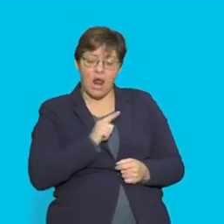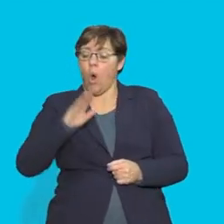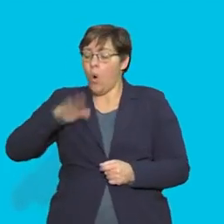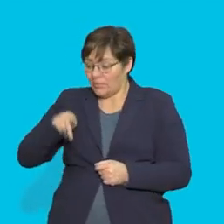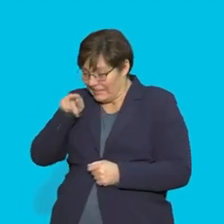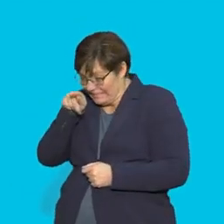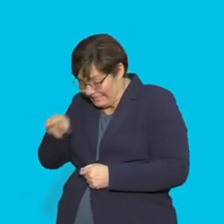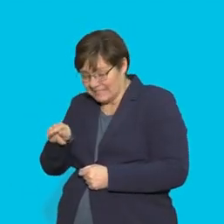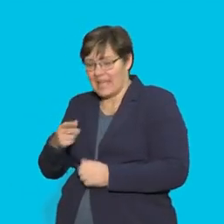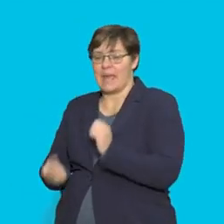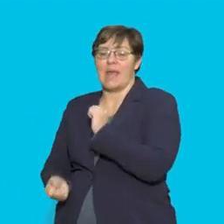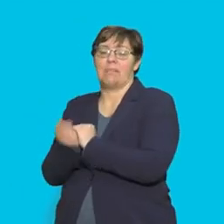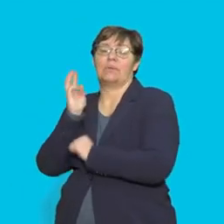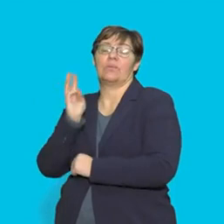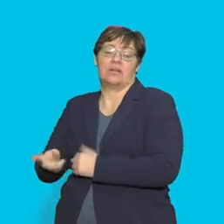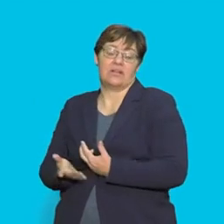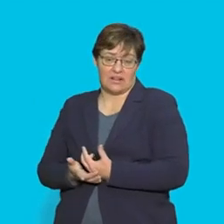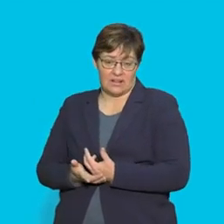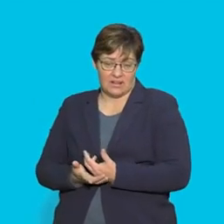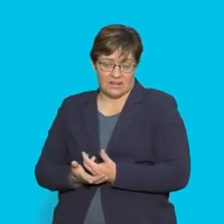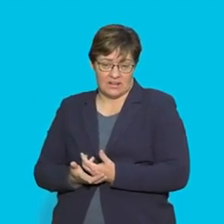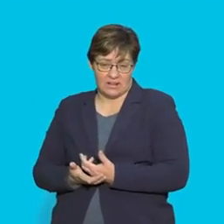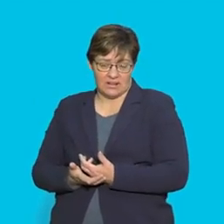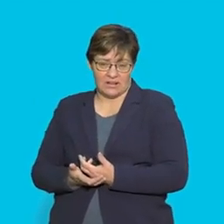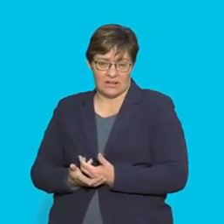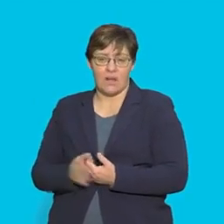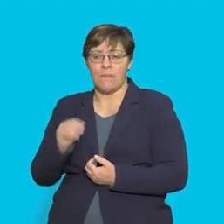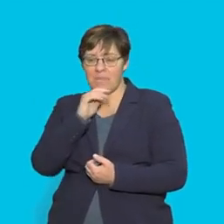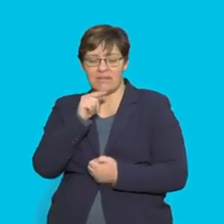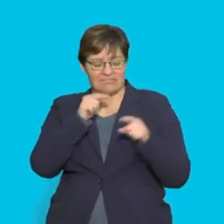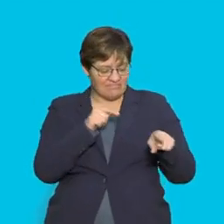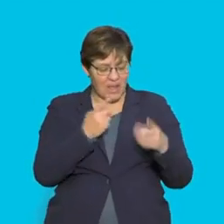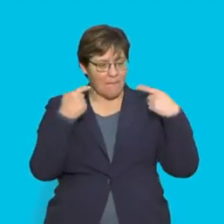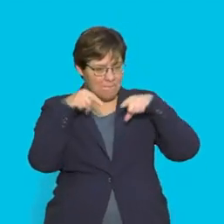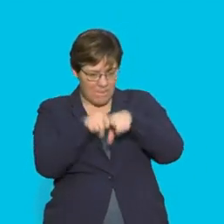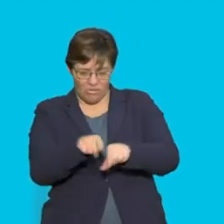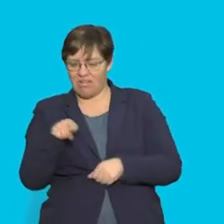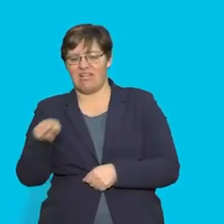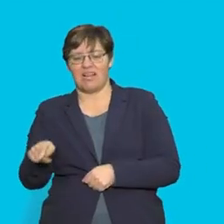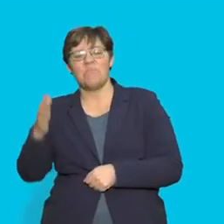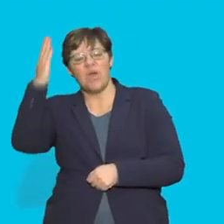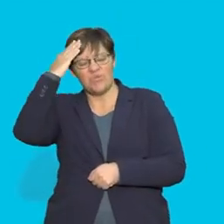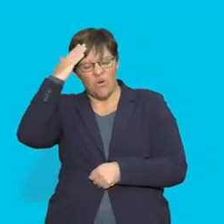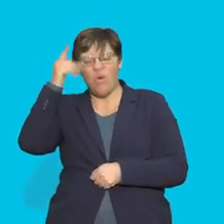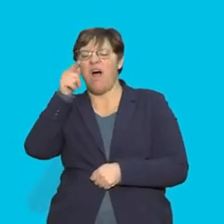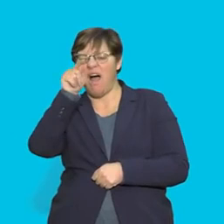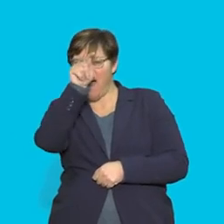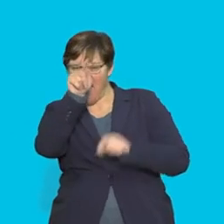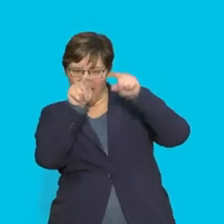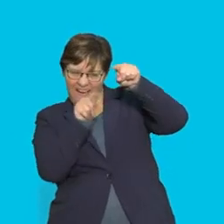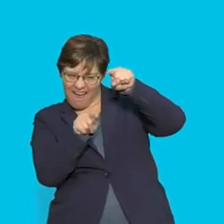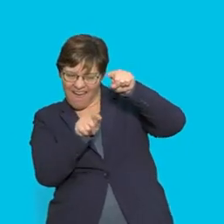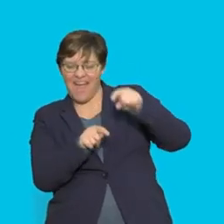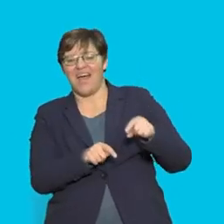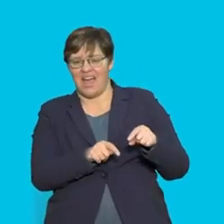when they just use terms like this is parallel to that. You know that they are not simply telling you what the